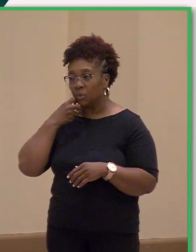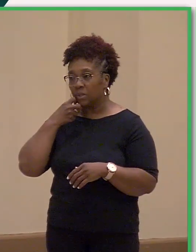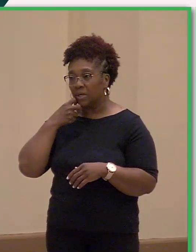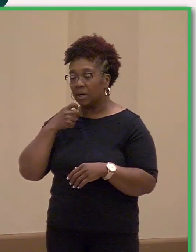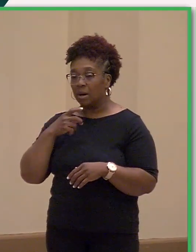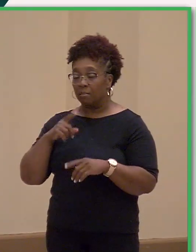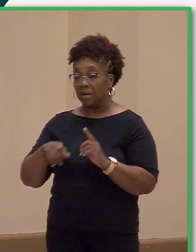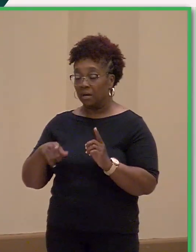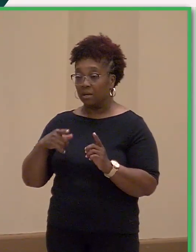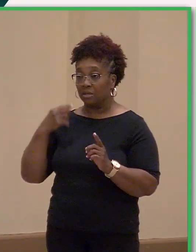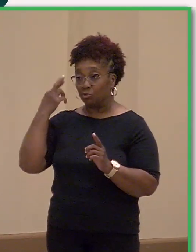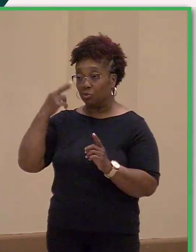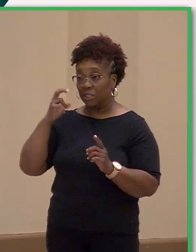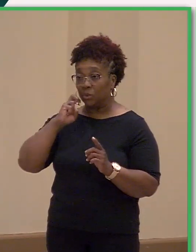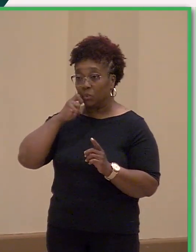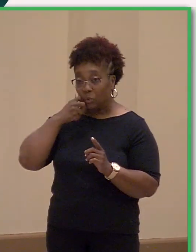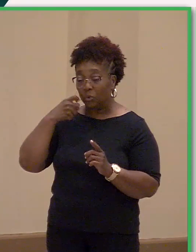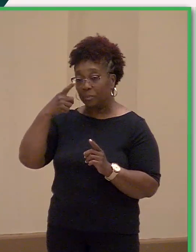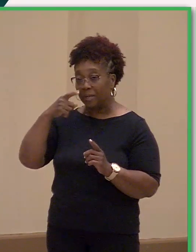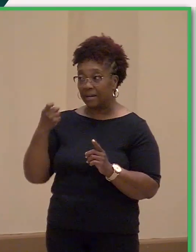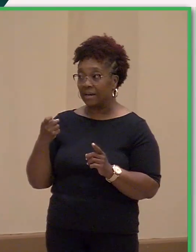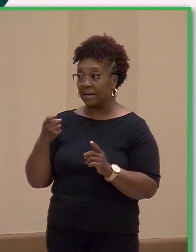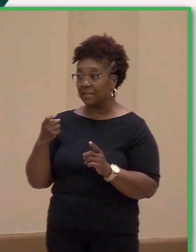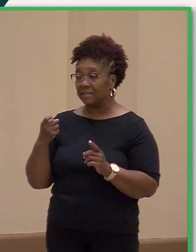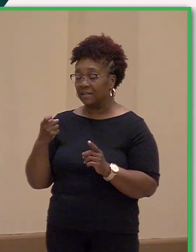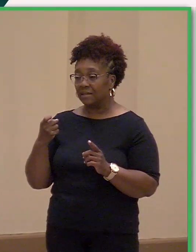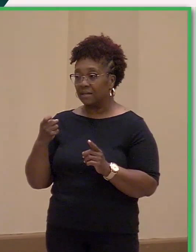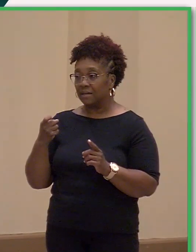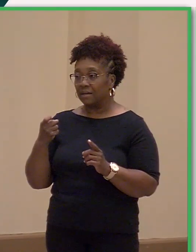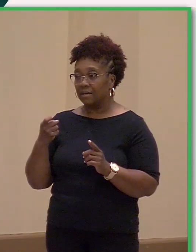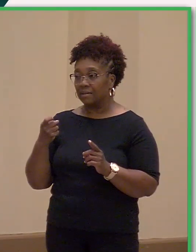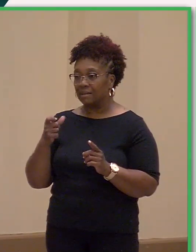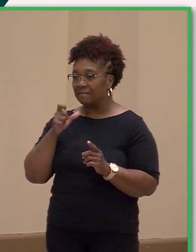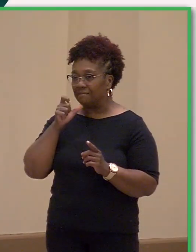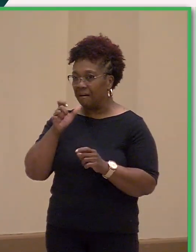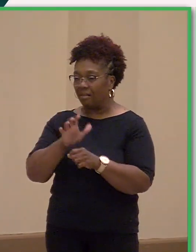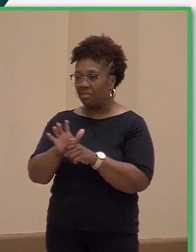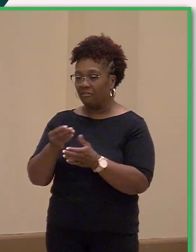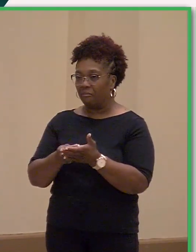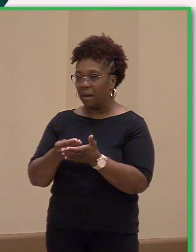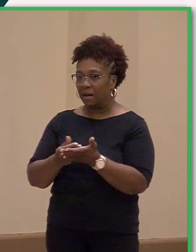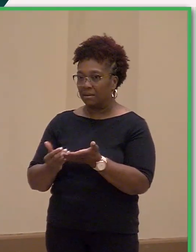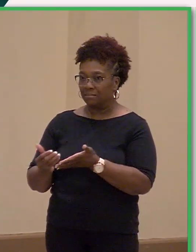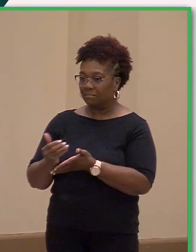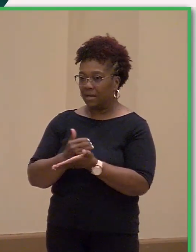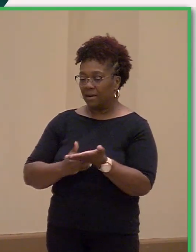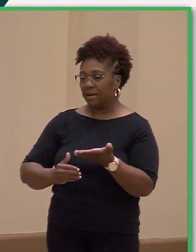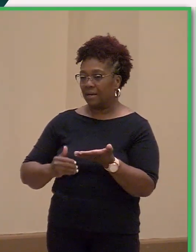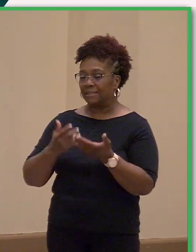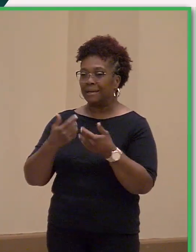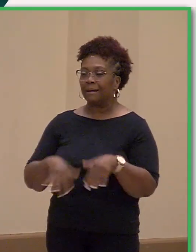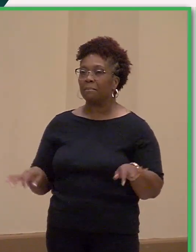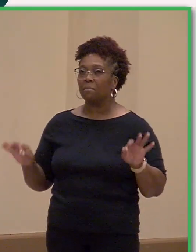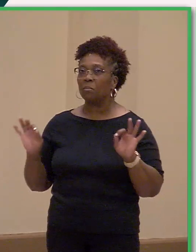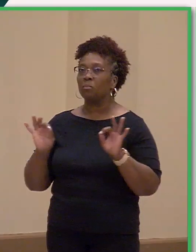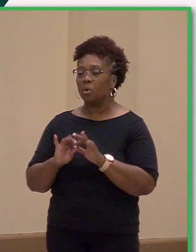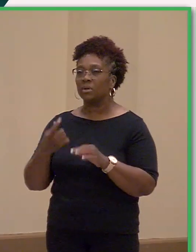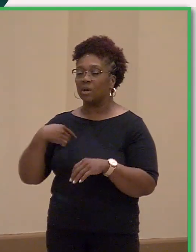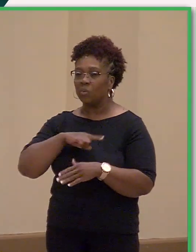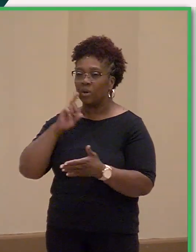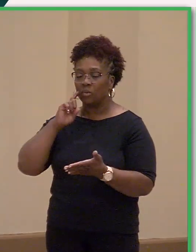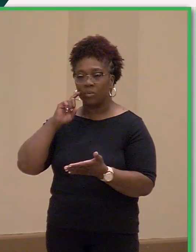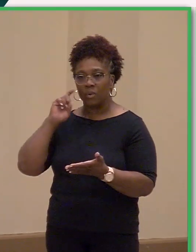the reason why they're real rude is because they're getting so underpaid. I mean, it's essential that we finally recognize